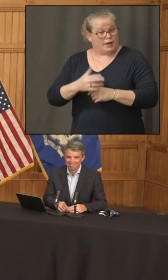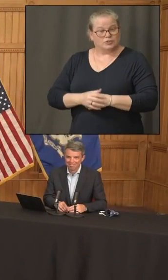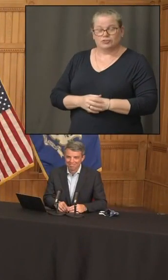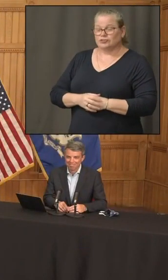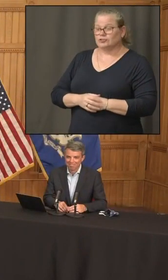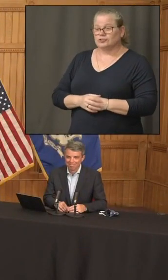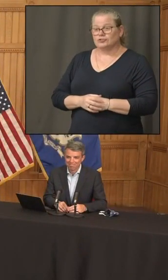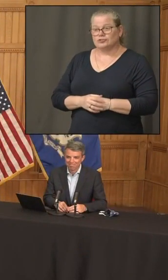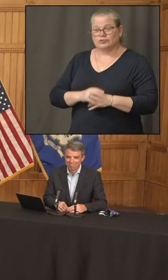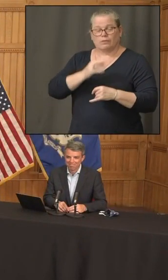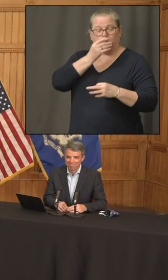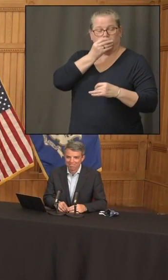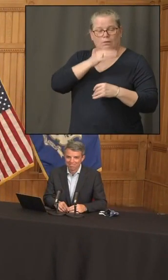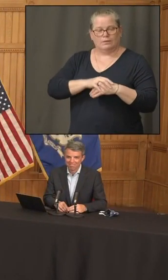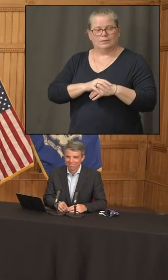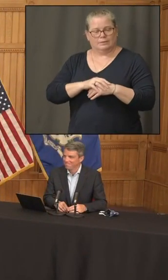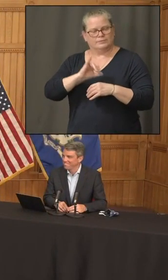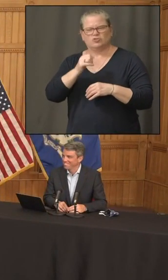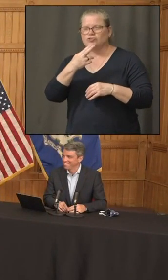solves that one. Thanks.